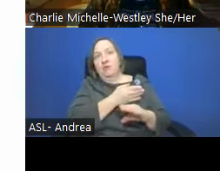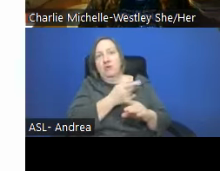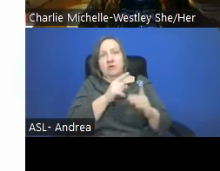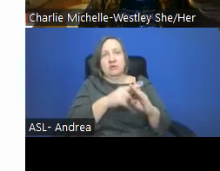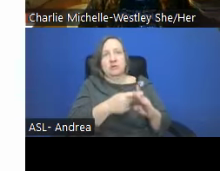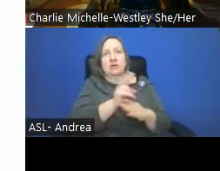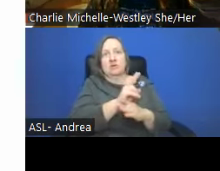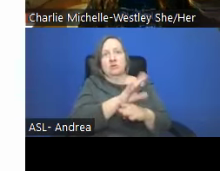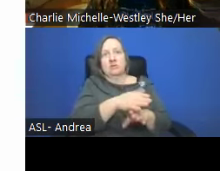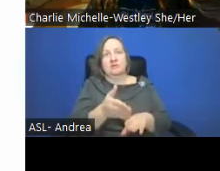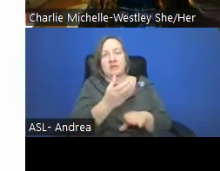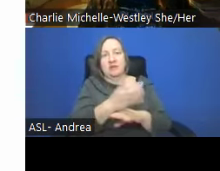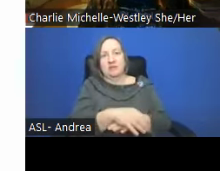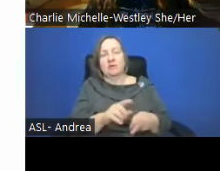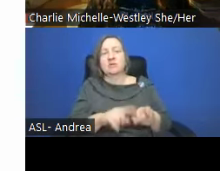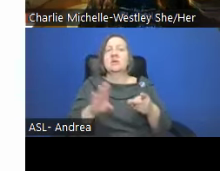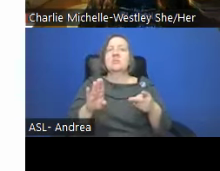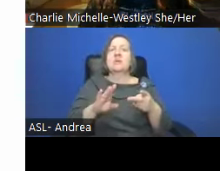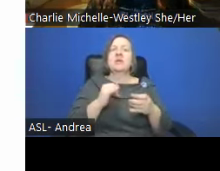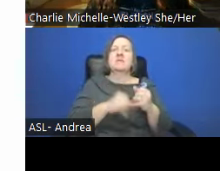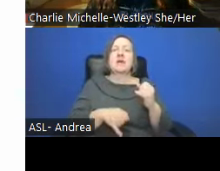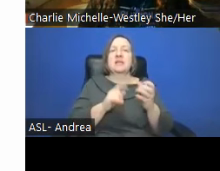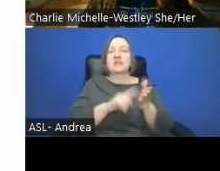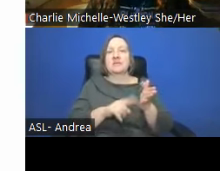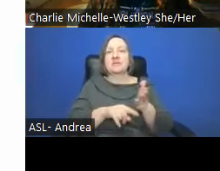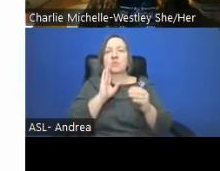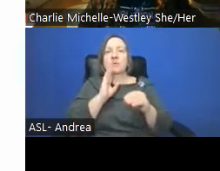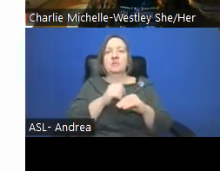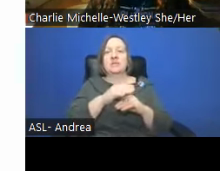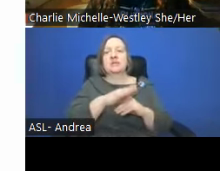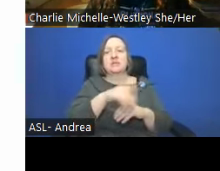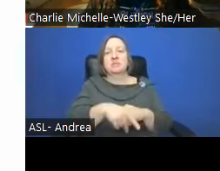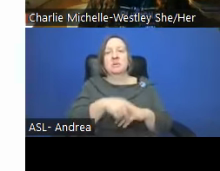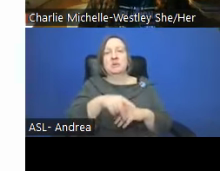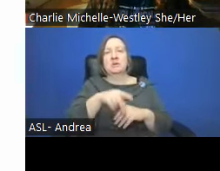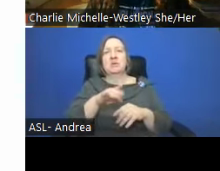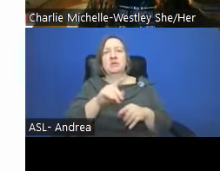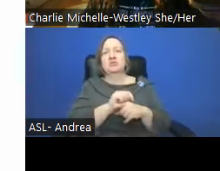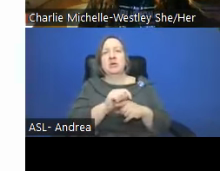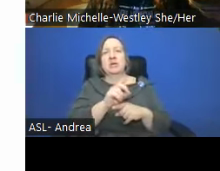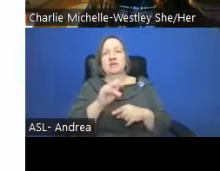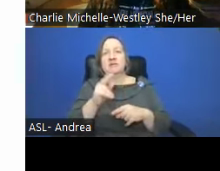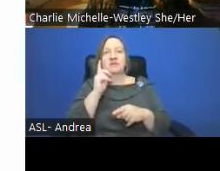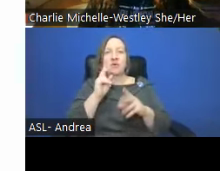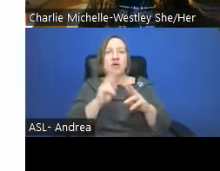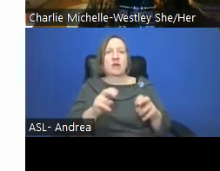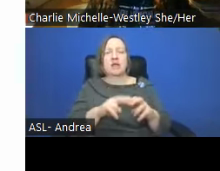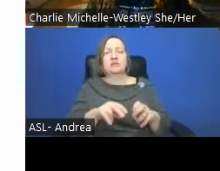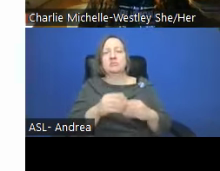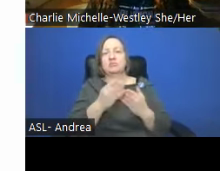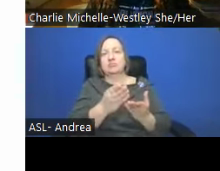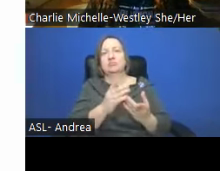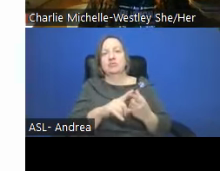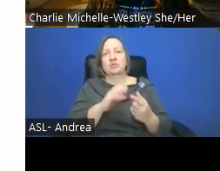And B, the final investigation will also be sent to the PPB training division for an analysis to be presented to the board